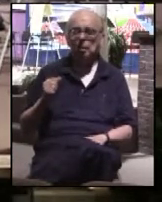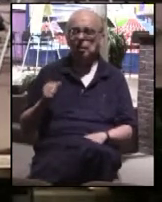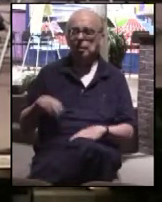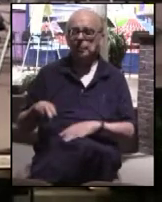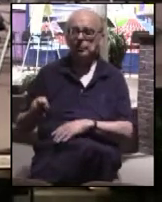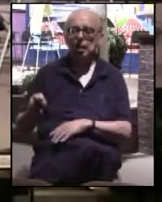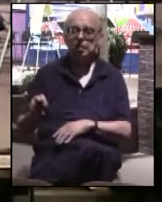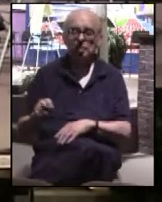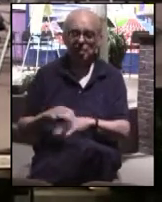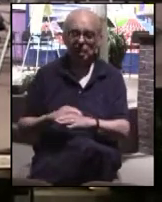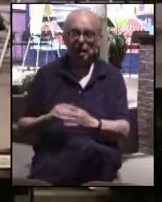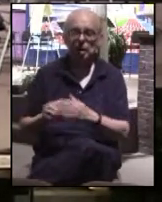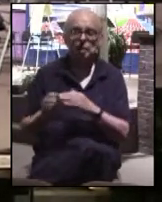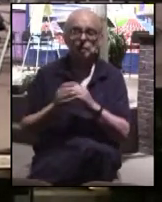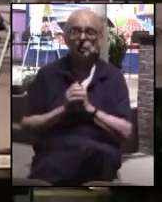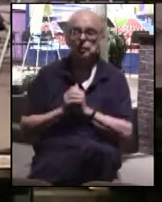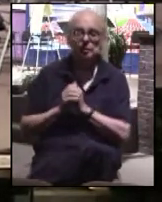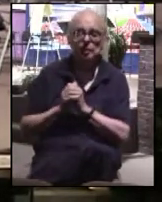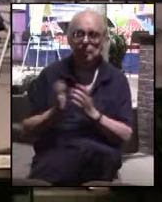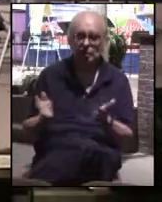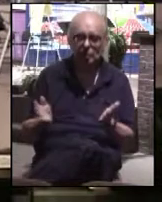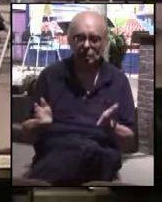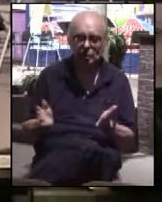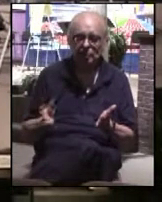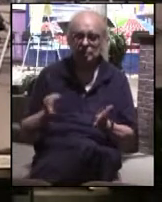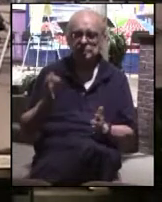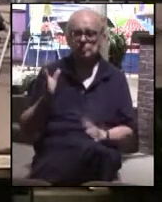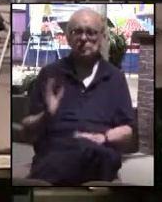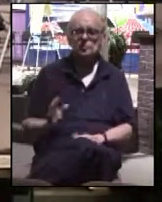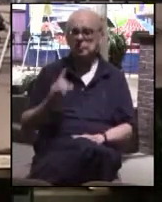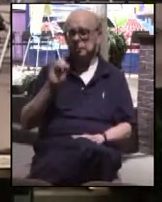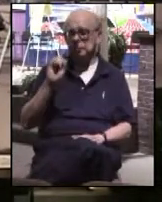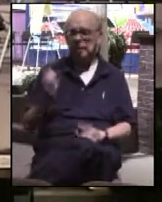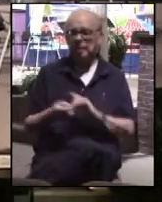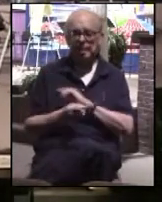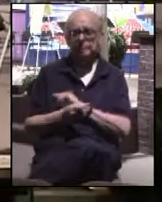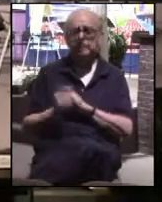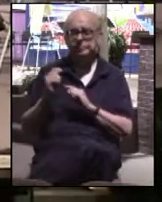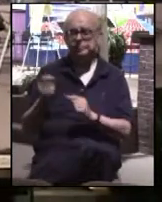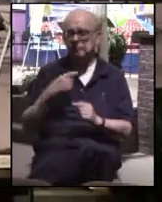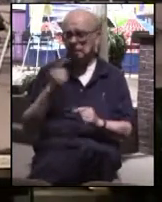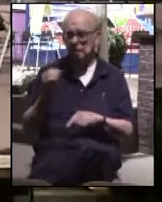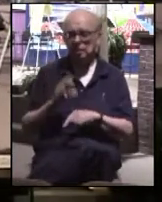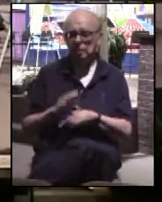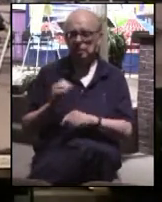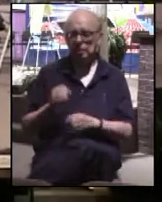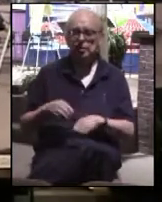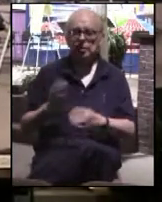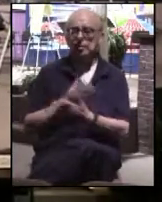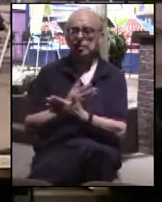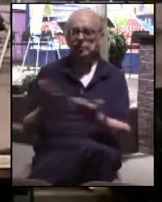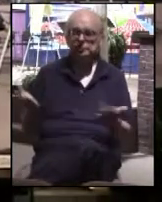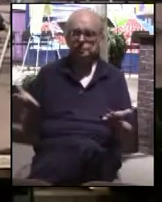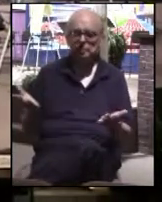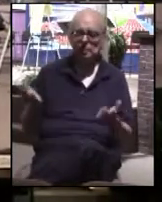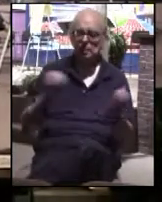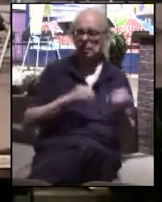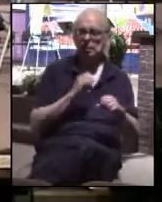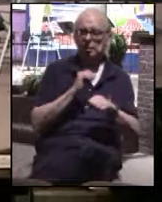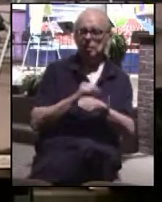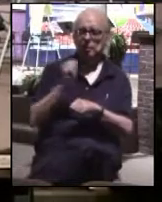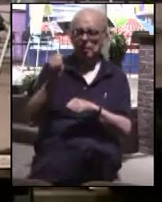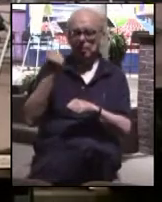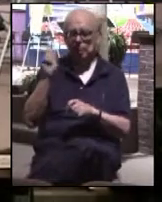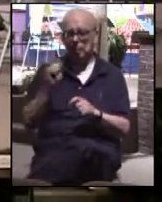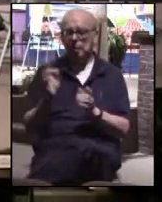practices if a pastor suddenly changes his theology and tells the church to sell everything and move to the mountains for